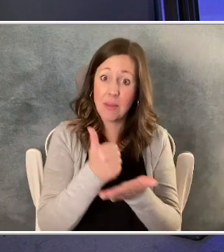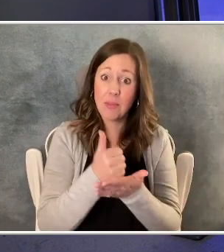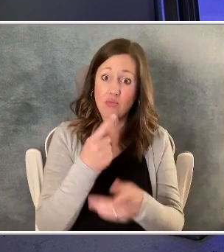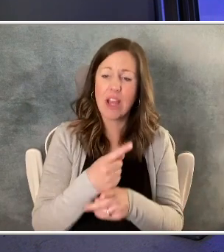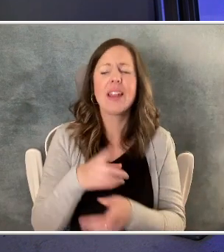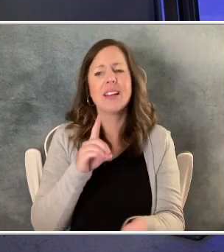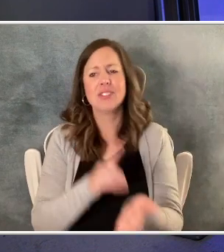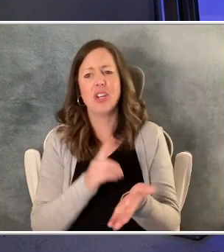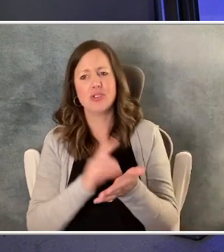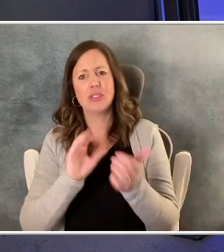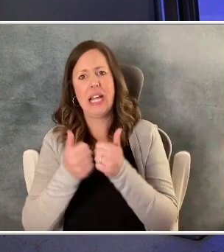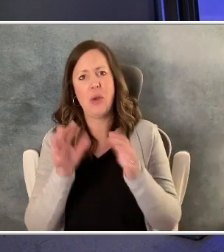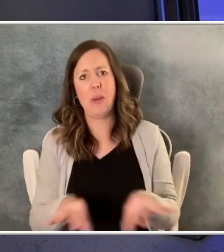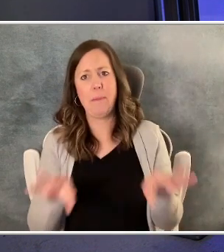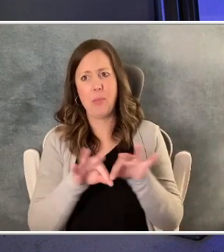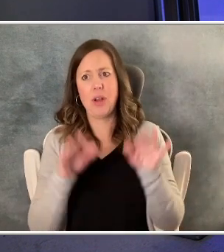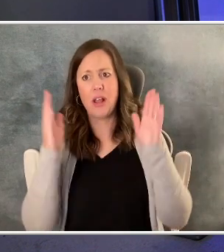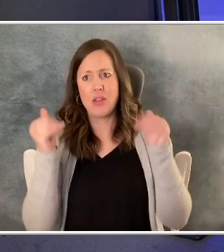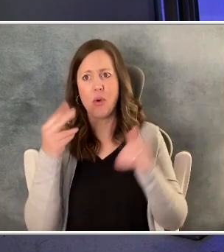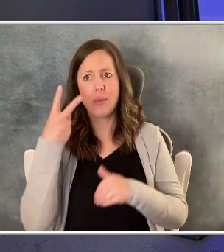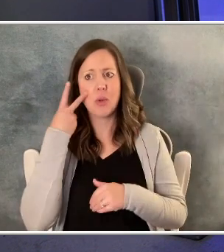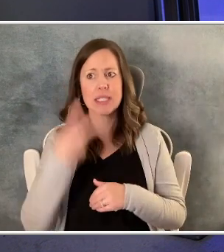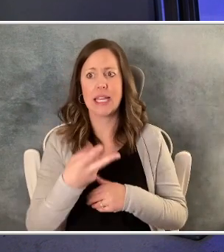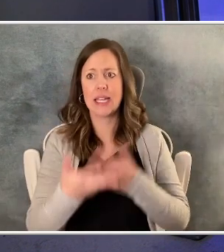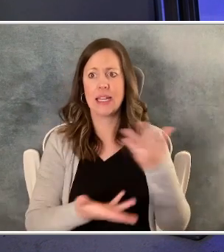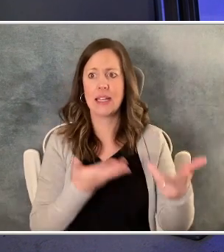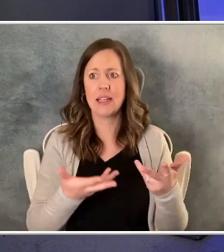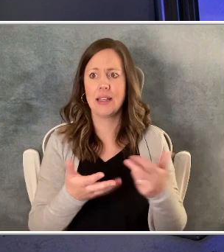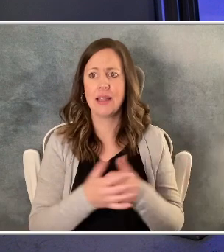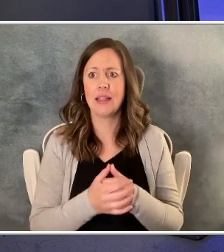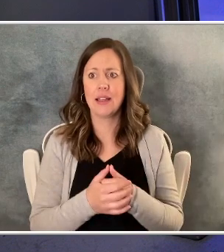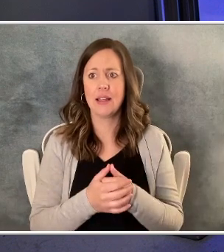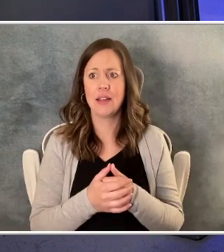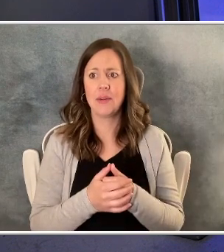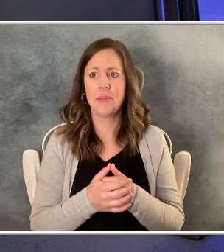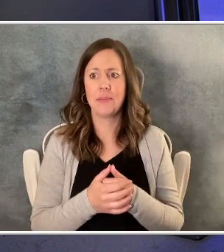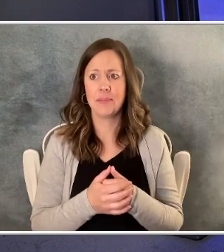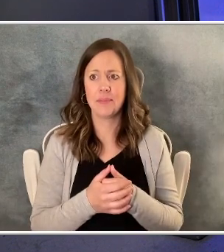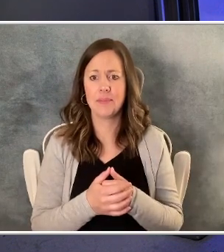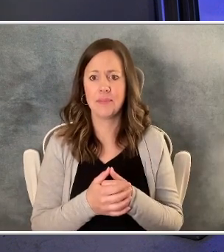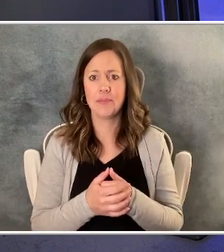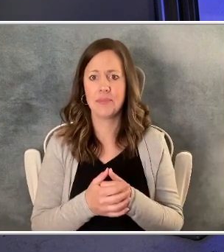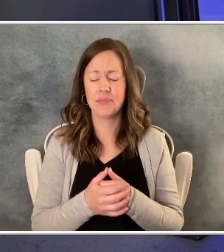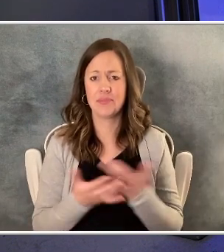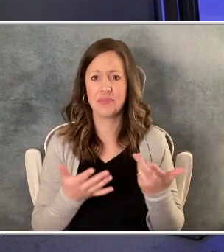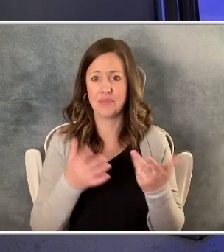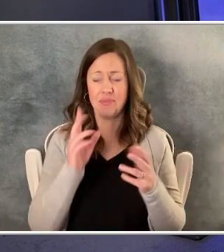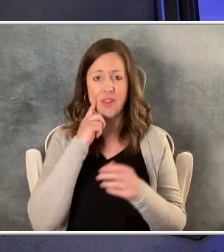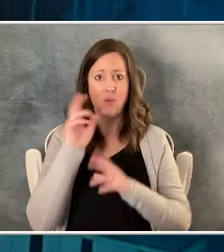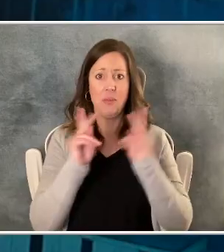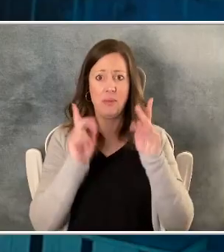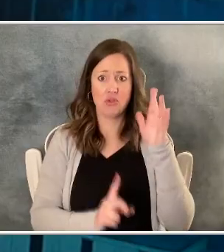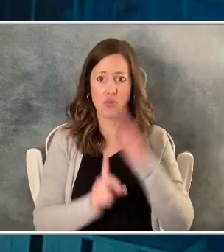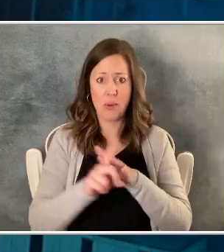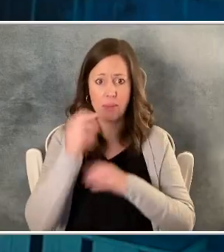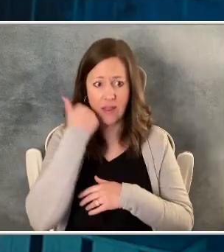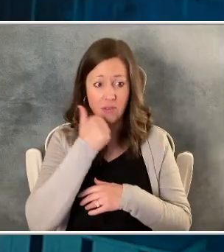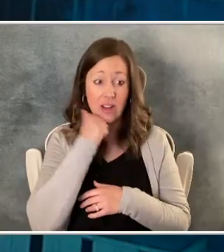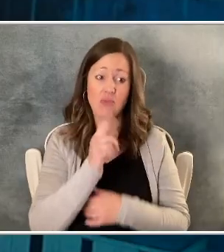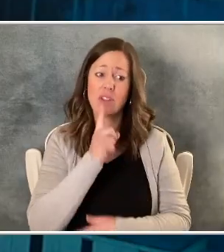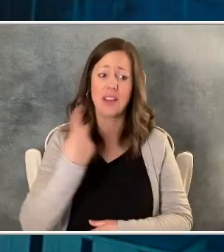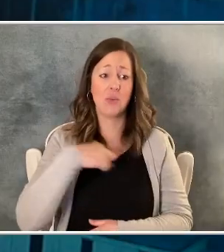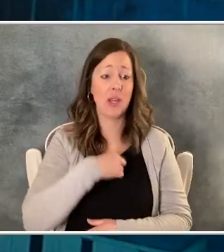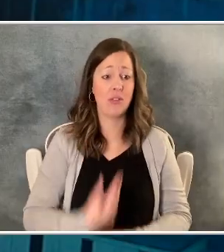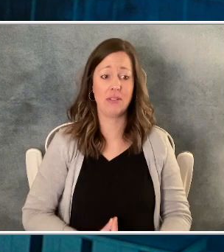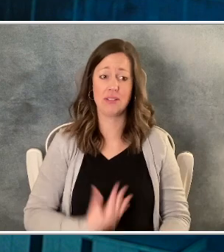see here with Bree and Rob, and for parents to show up every day and for their kids? We're so inspired by our families and what they